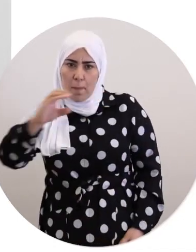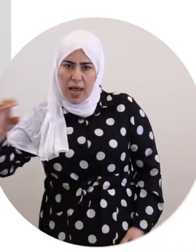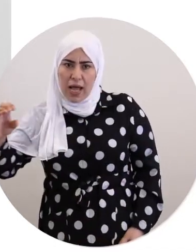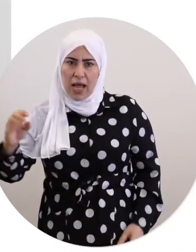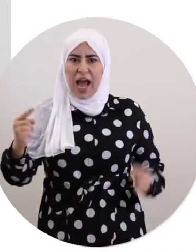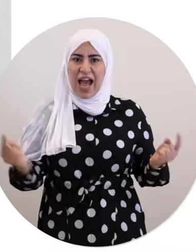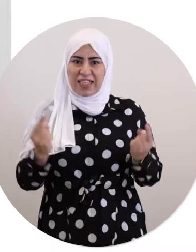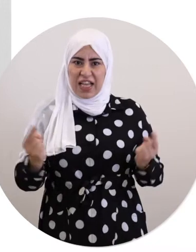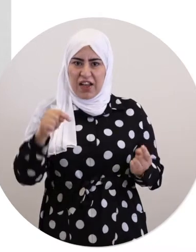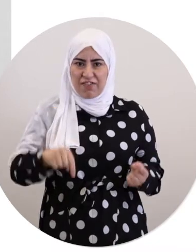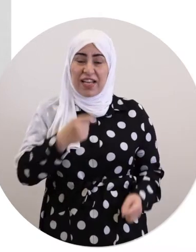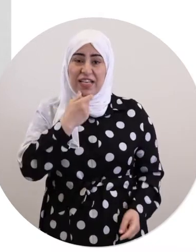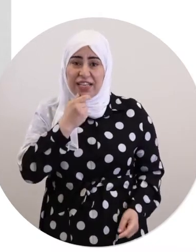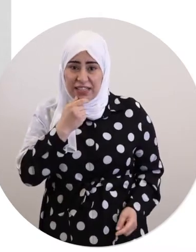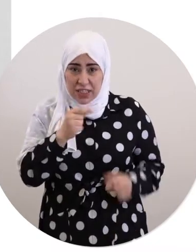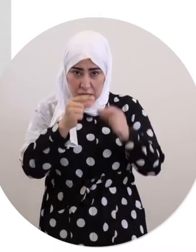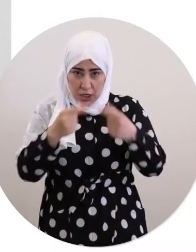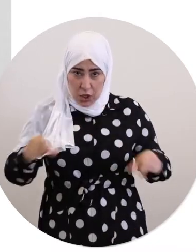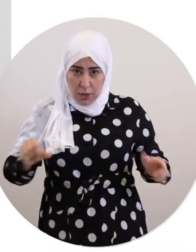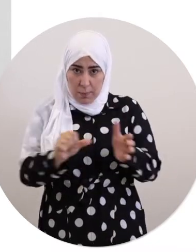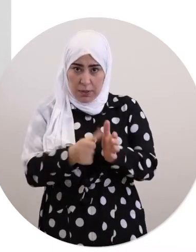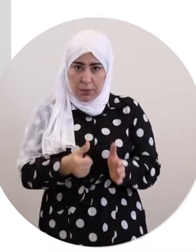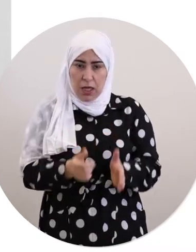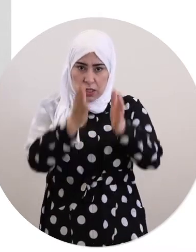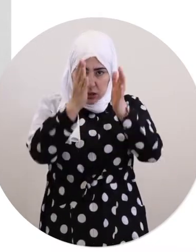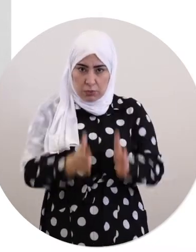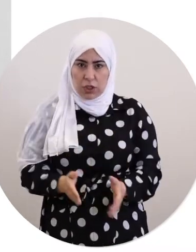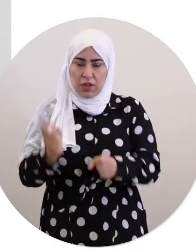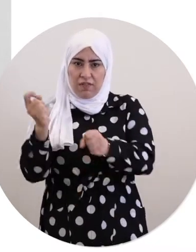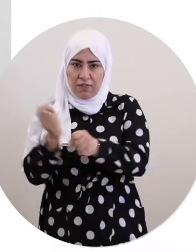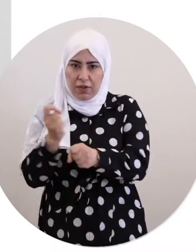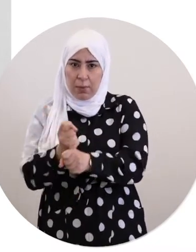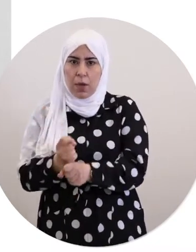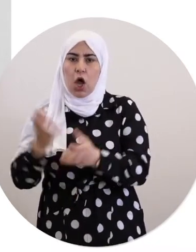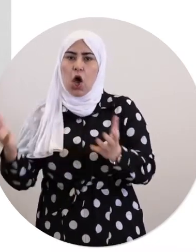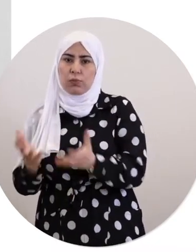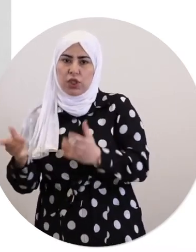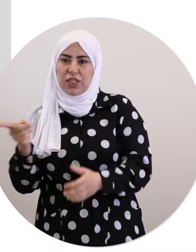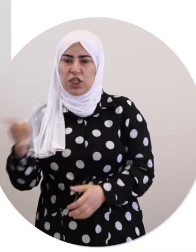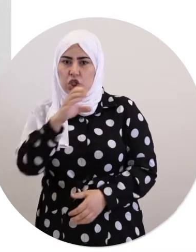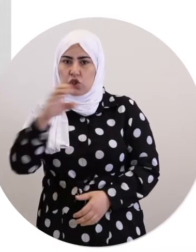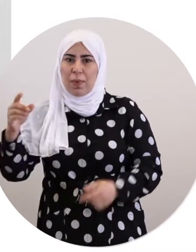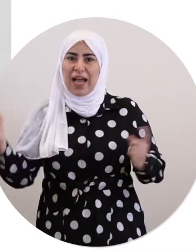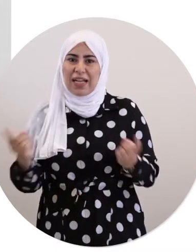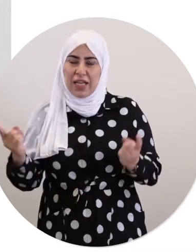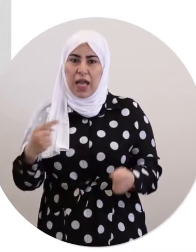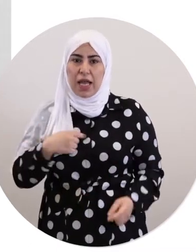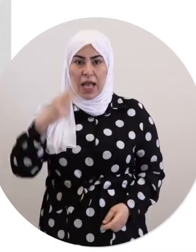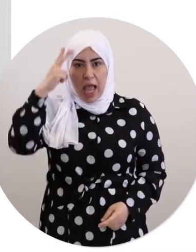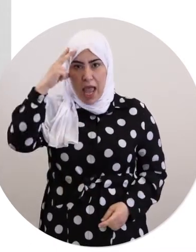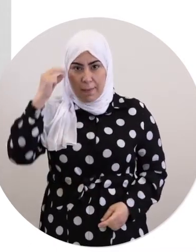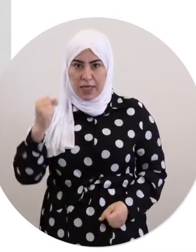with a subject, verb, object. I have never seen such a beautiful place, but it's a regular sentence. Now, if I want